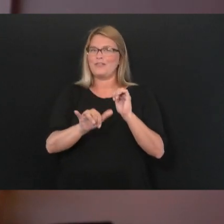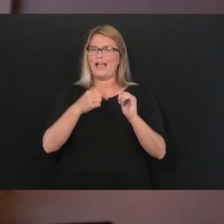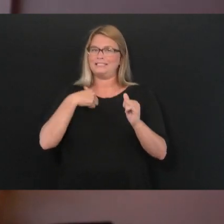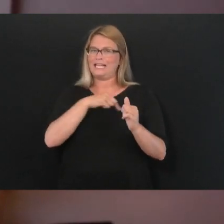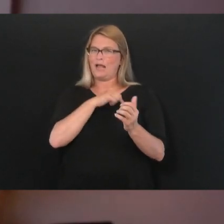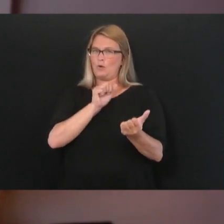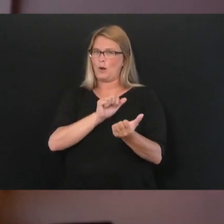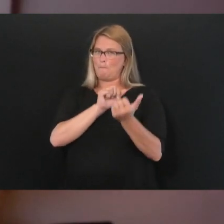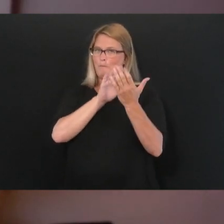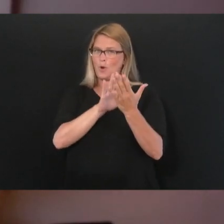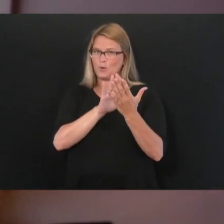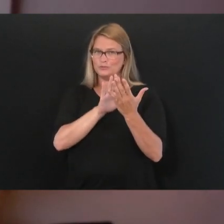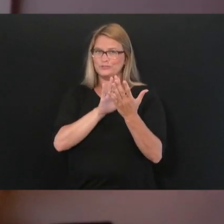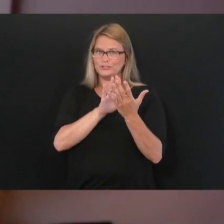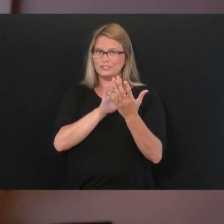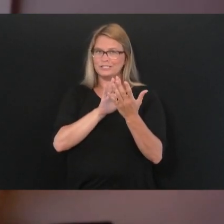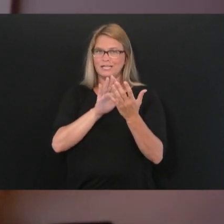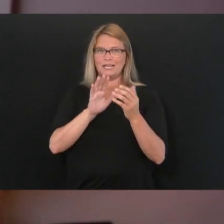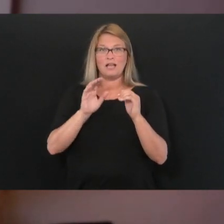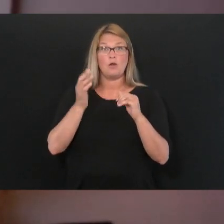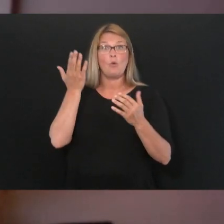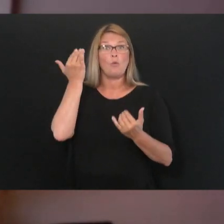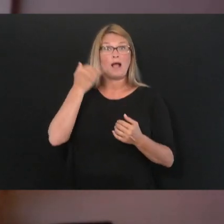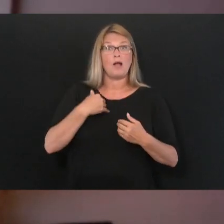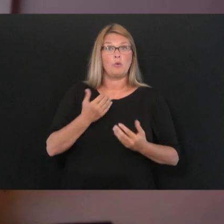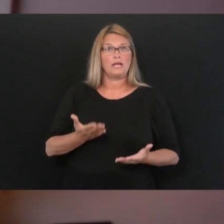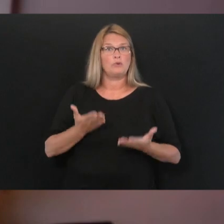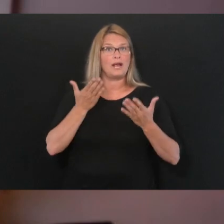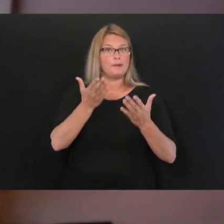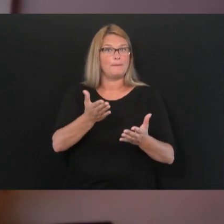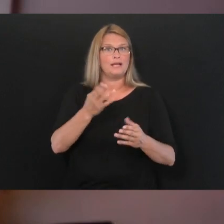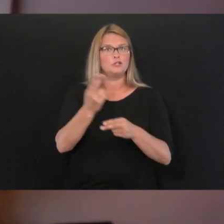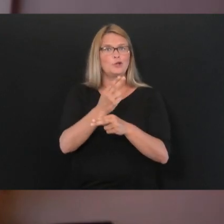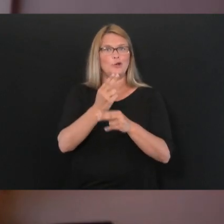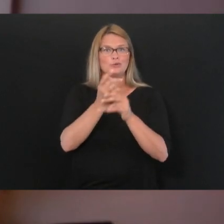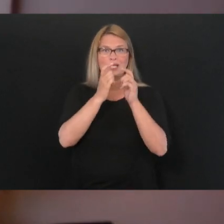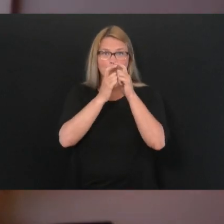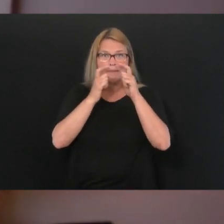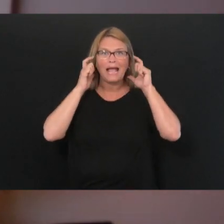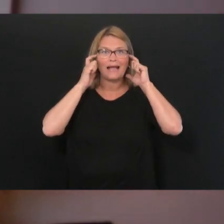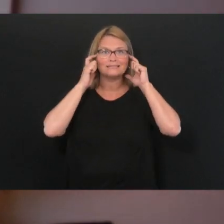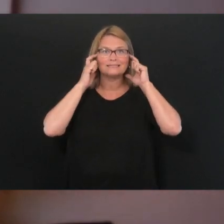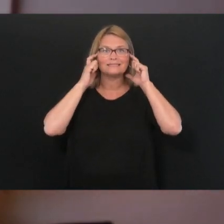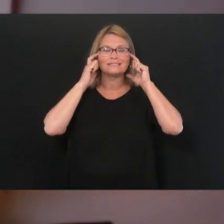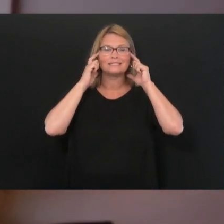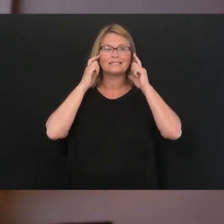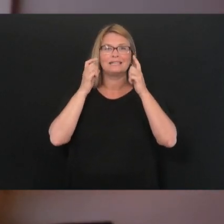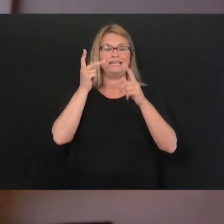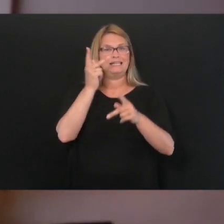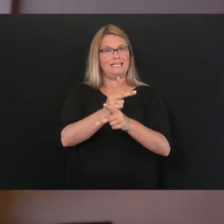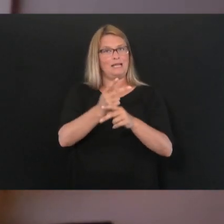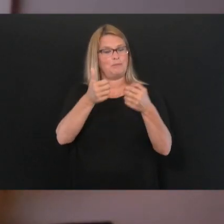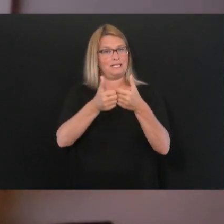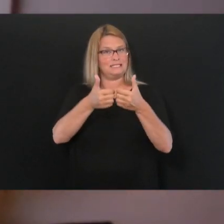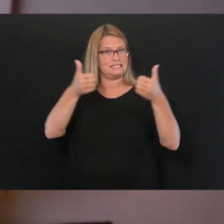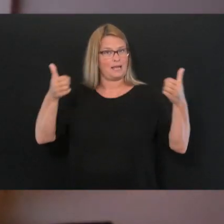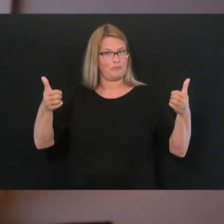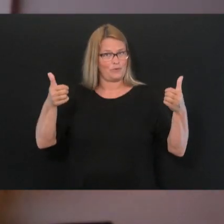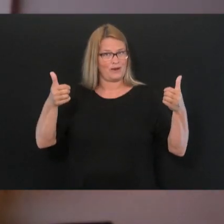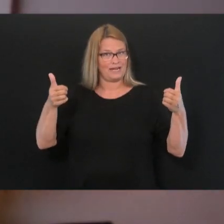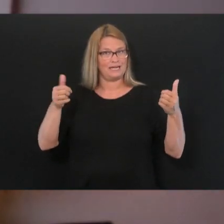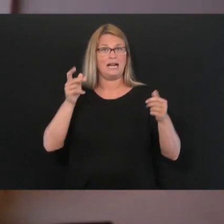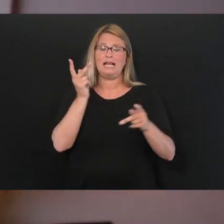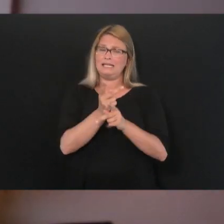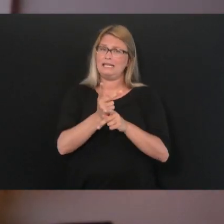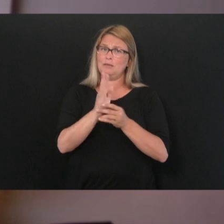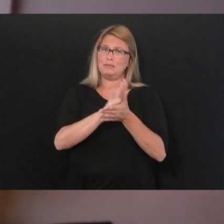to emphasize around the use of masks and face covers, physical distancing, and hand hygiene.